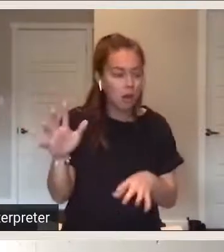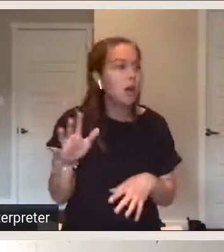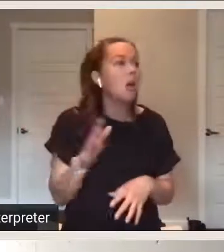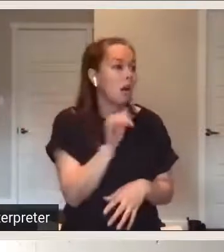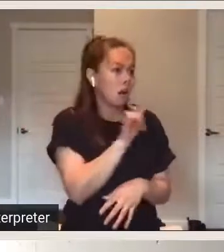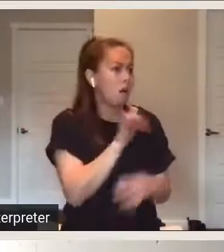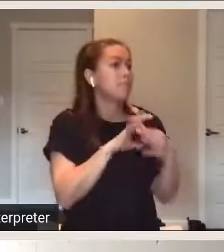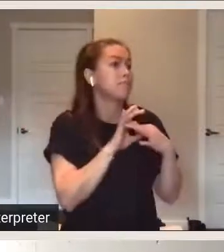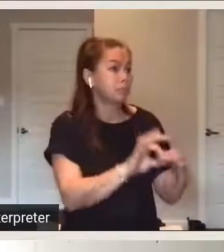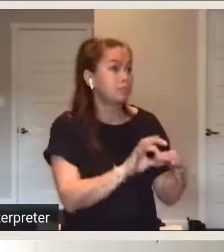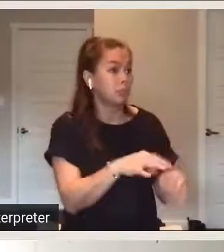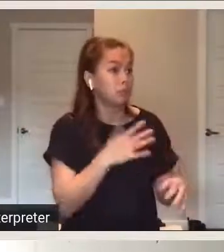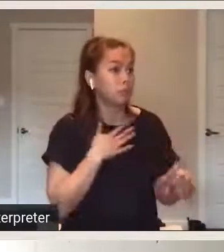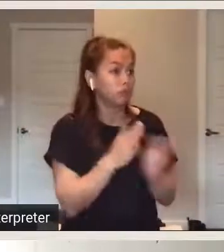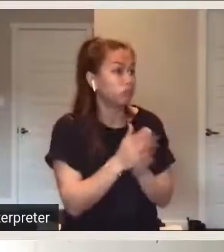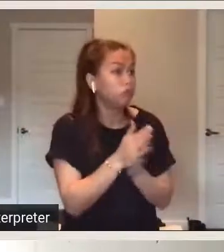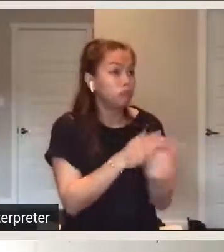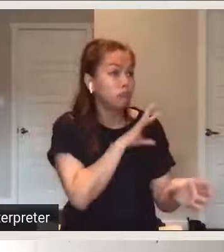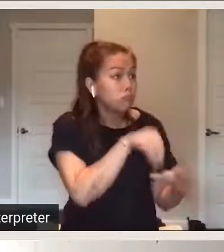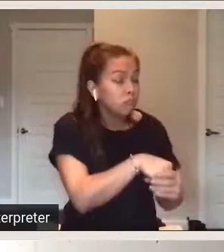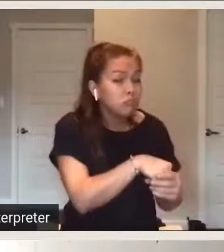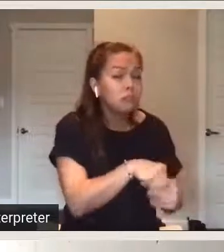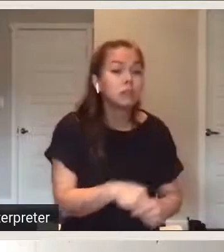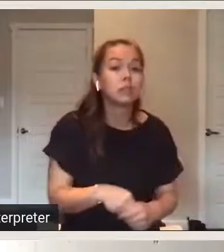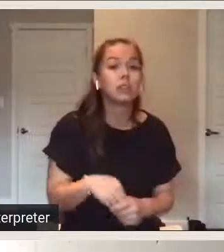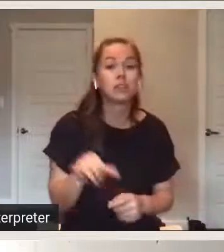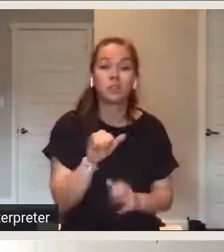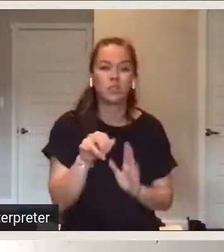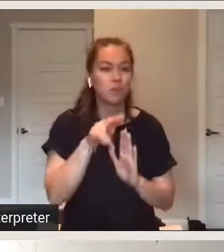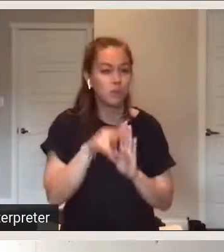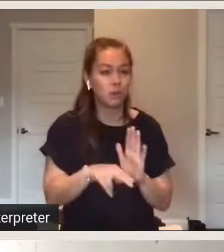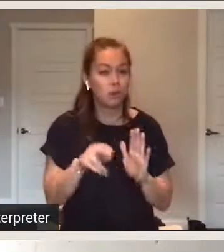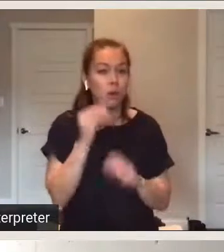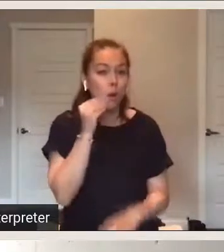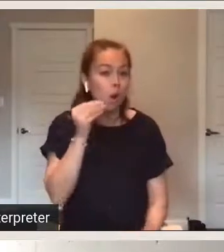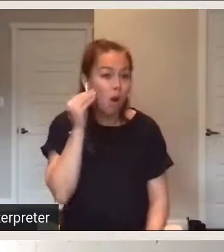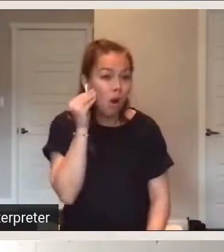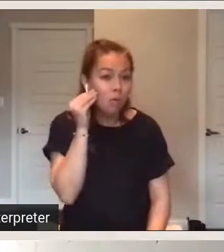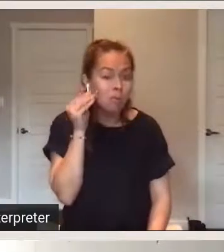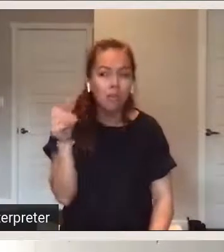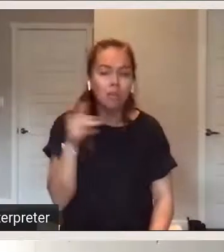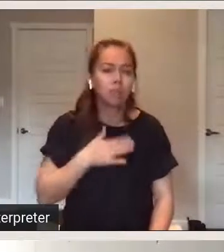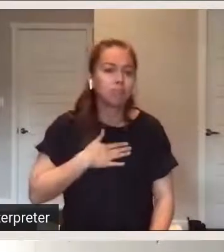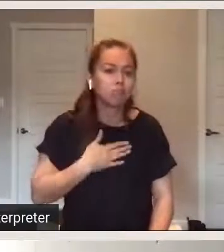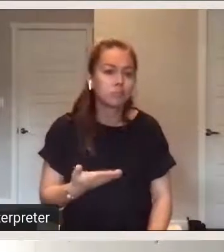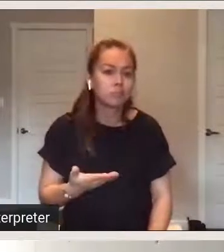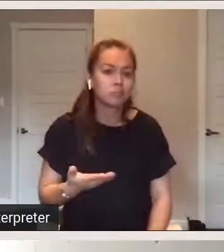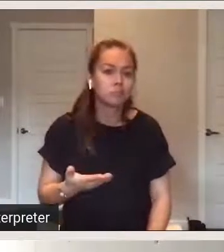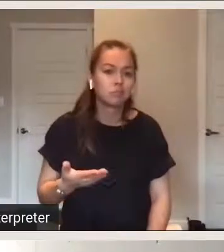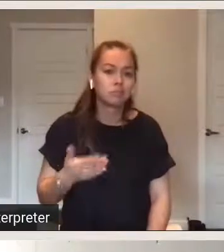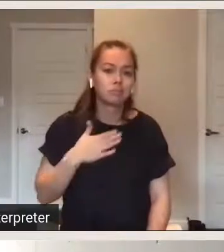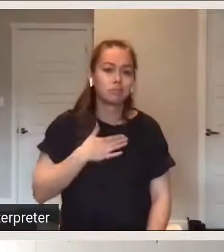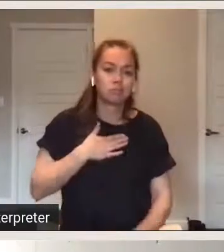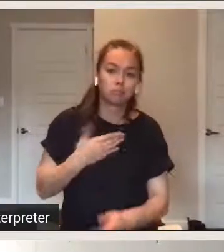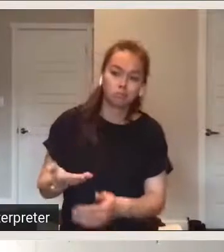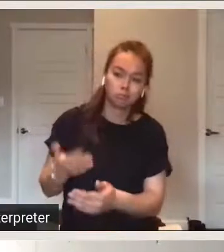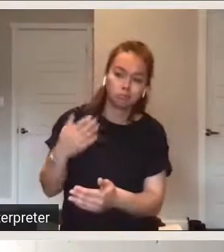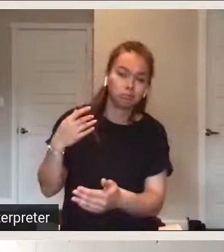it. The funeral home let us kind of camp out there for 2 days, create an apartment on their second